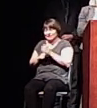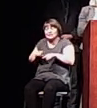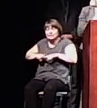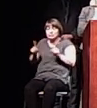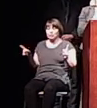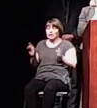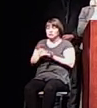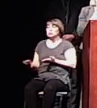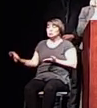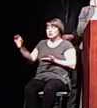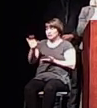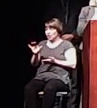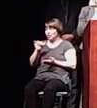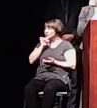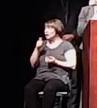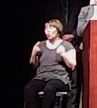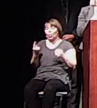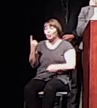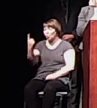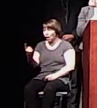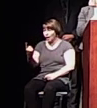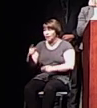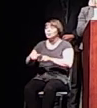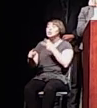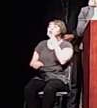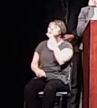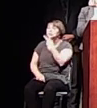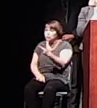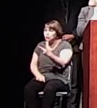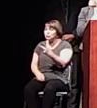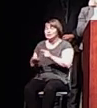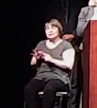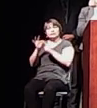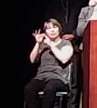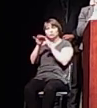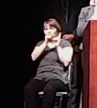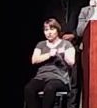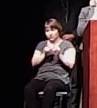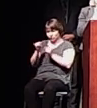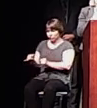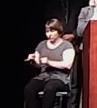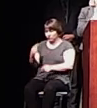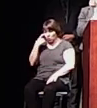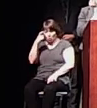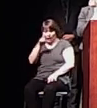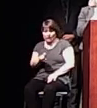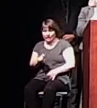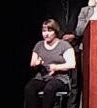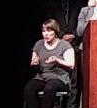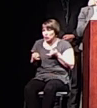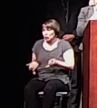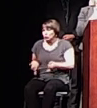Cuesta College has not just one, but two exceptional individuals who have recognized the urgency of need